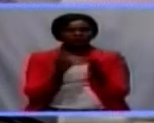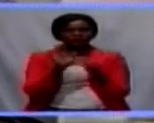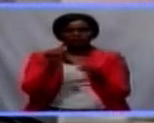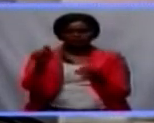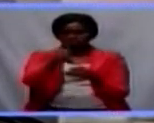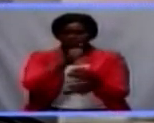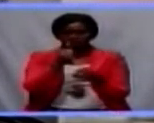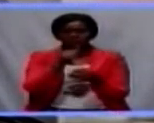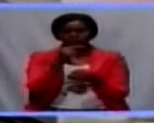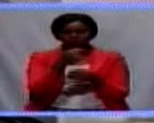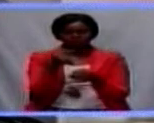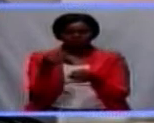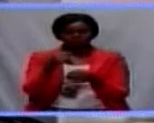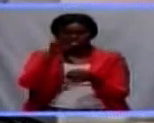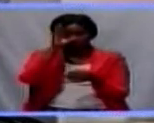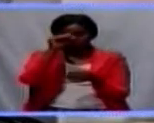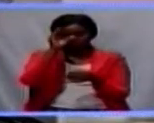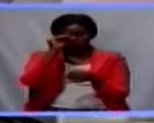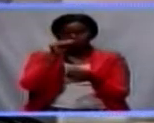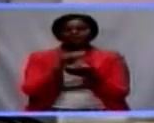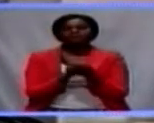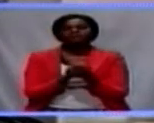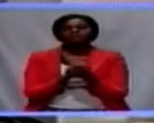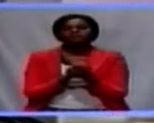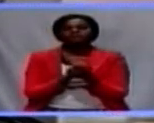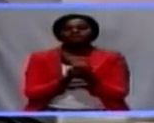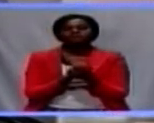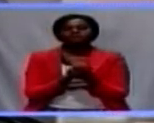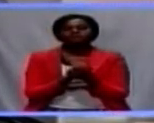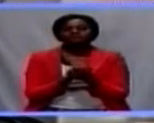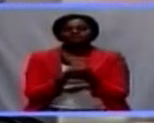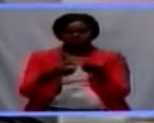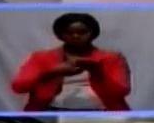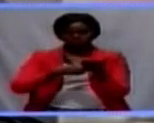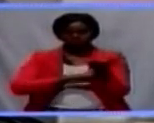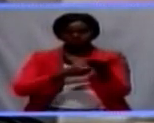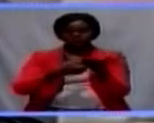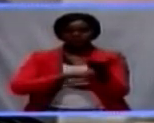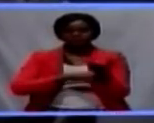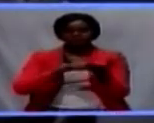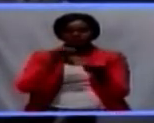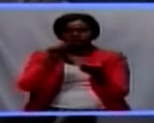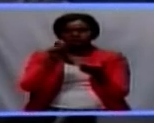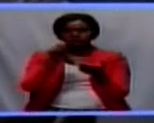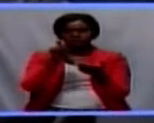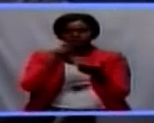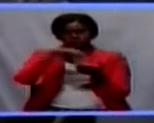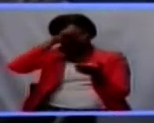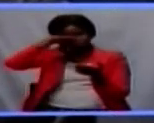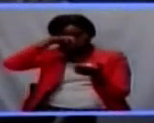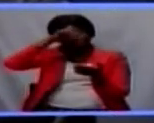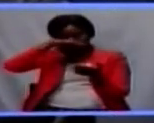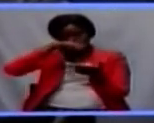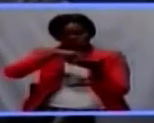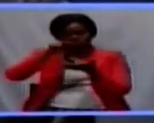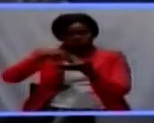supply goods to a mine and in your invoice there are taxes, instead of the mines paying